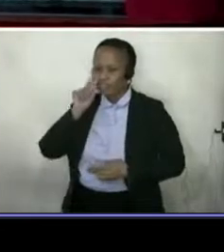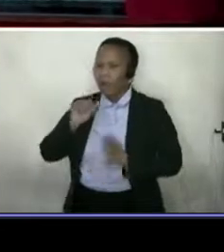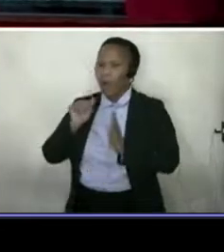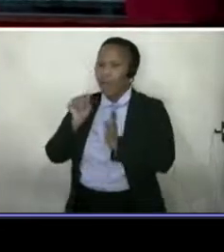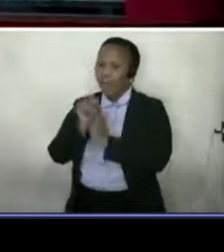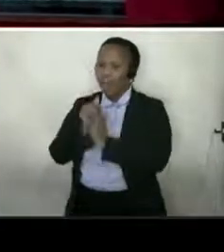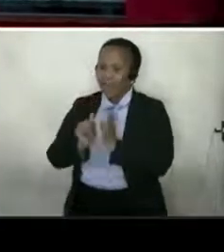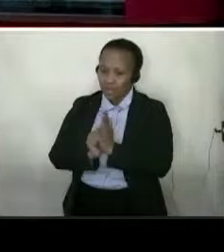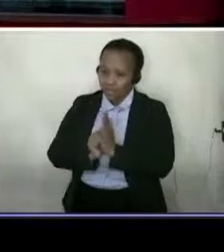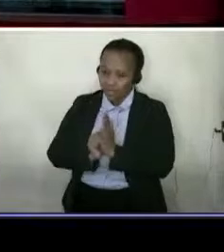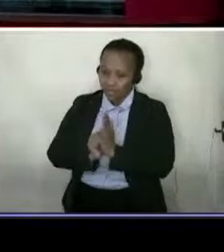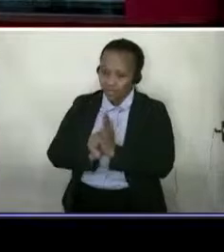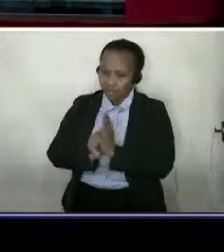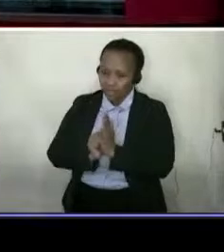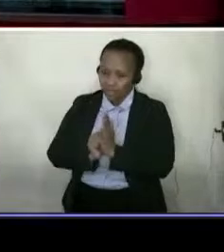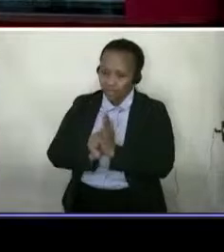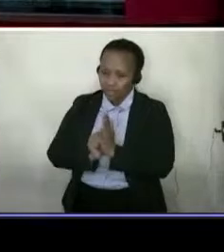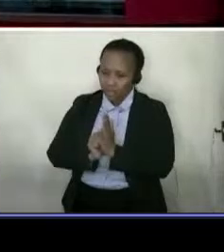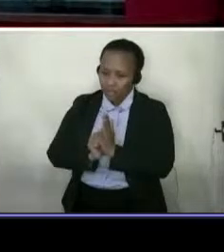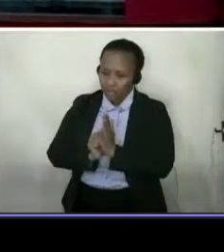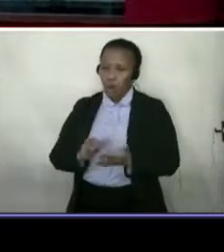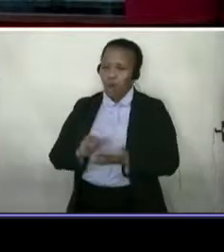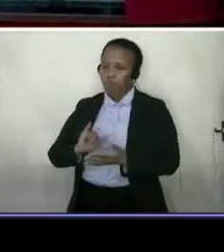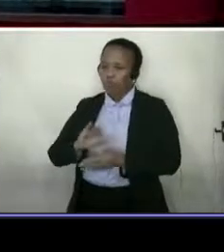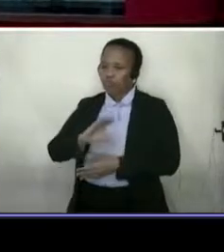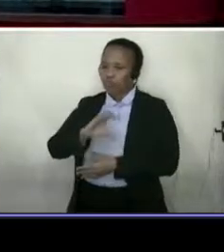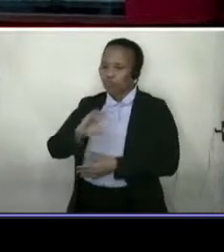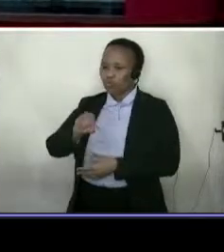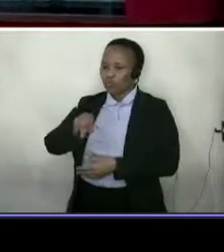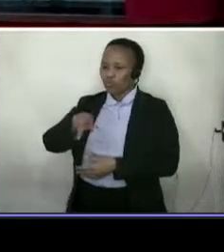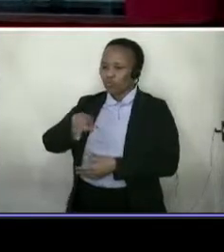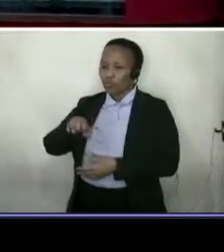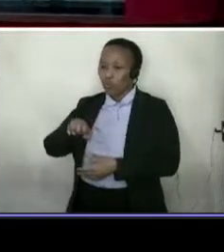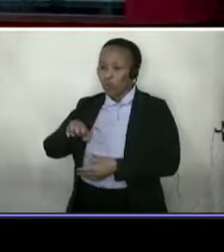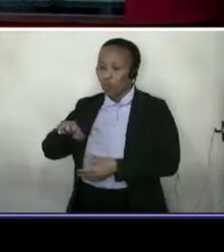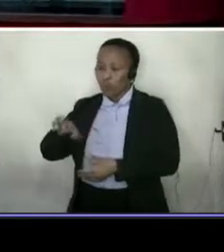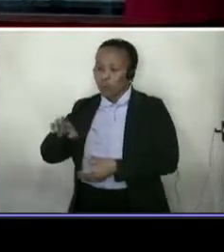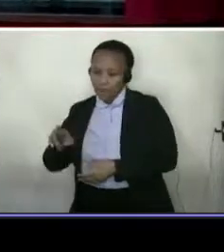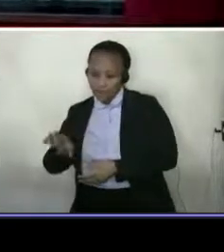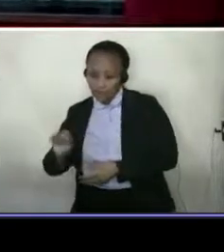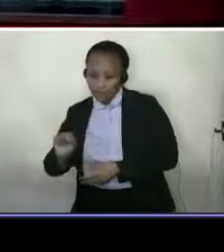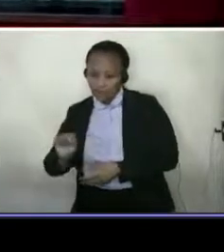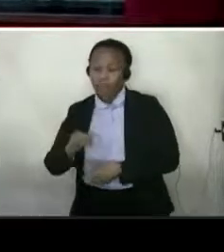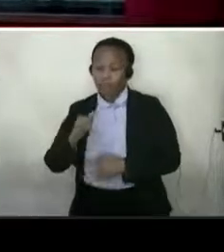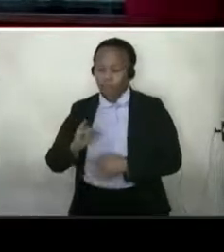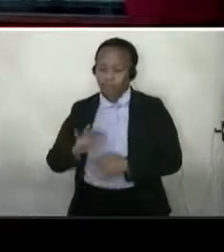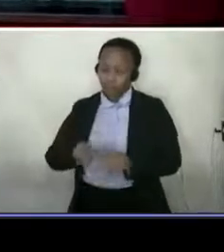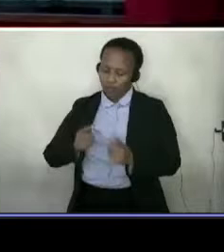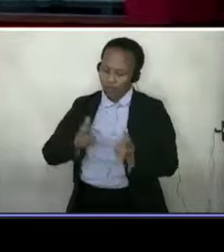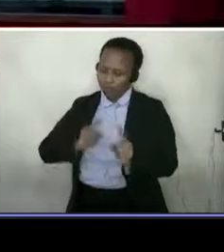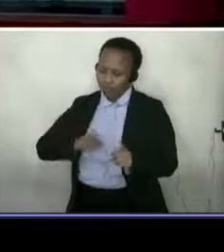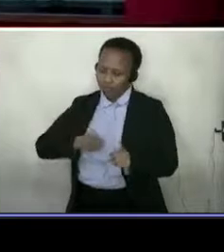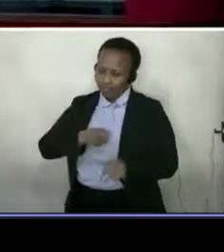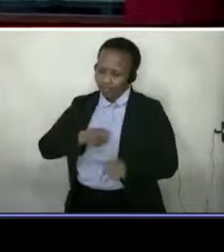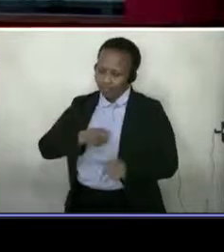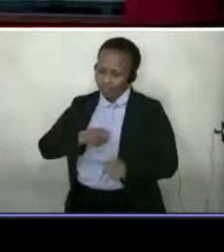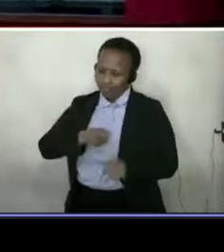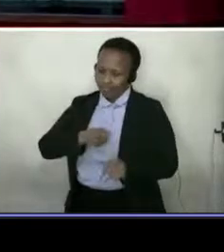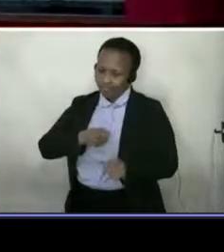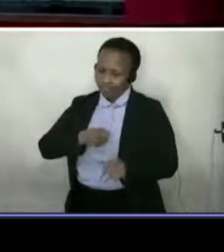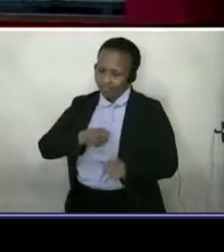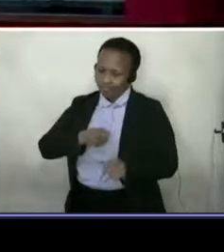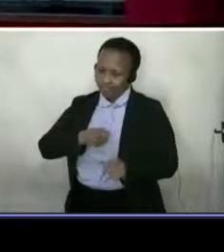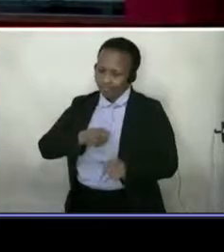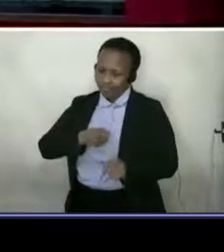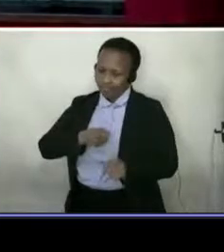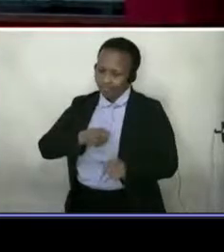And Scopa will interrogate those errant department officials for non-compliance. The question that keeps